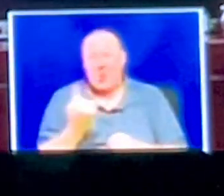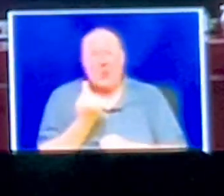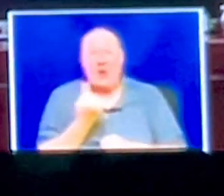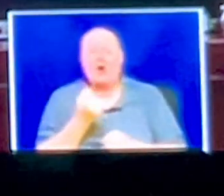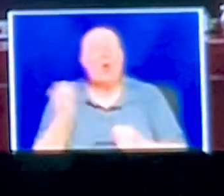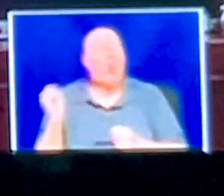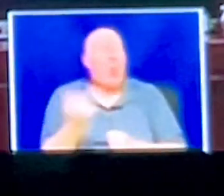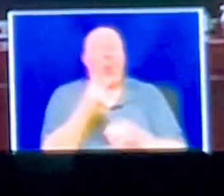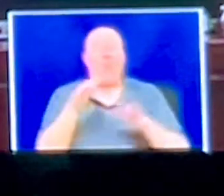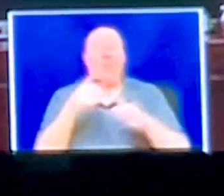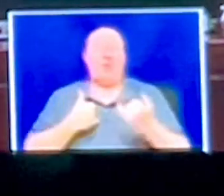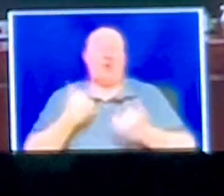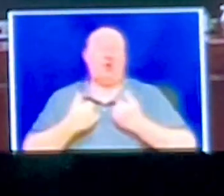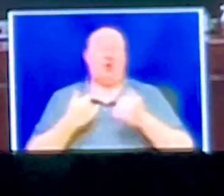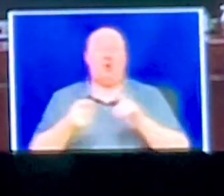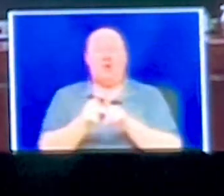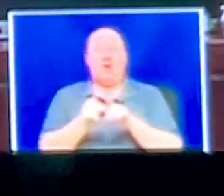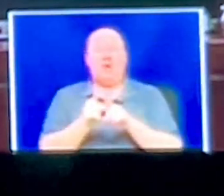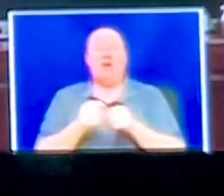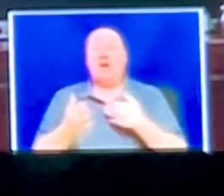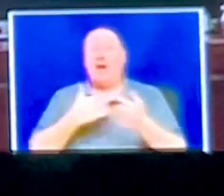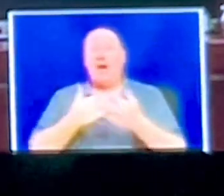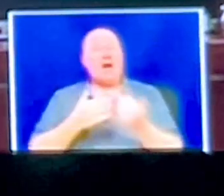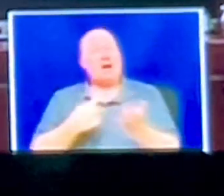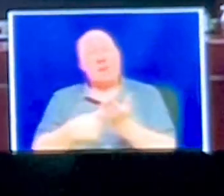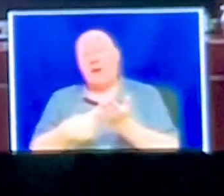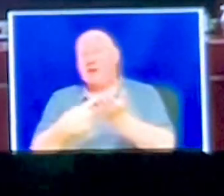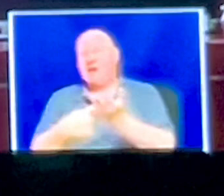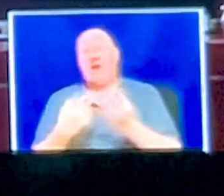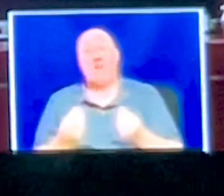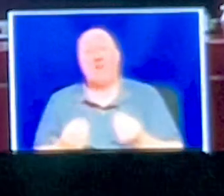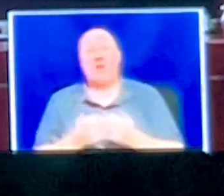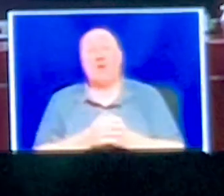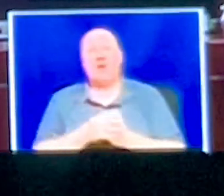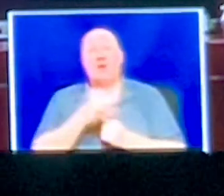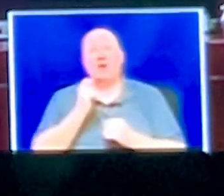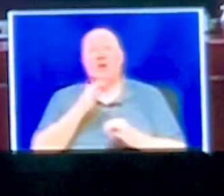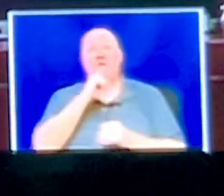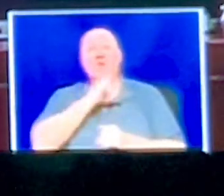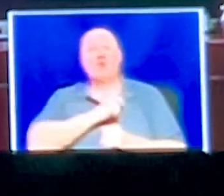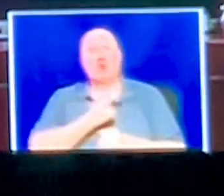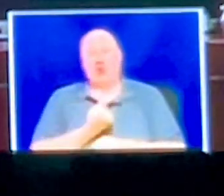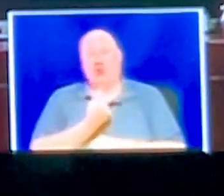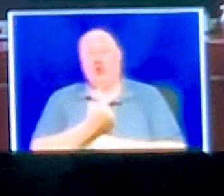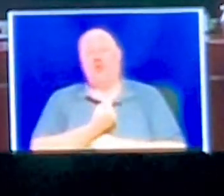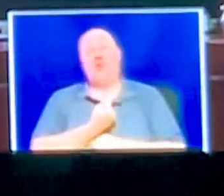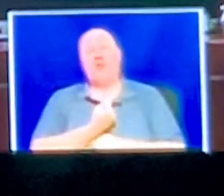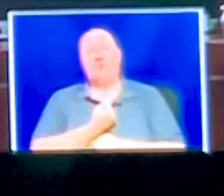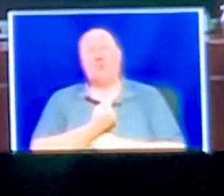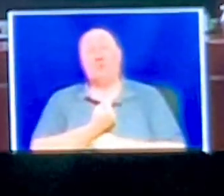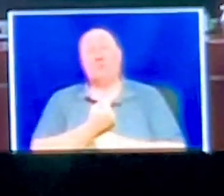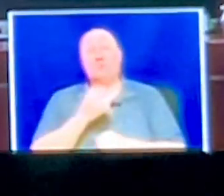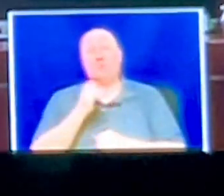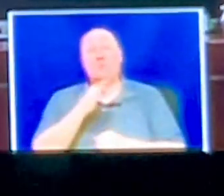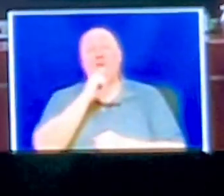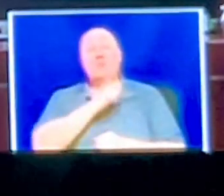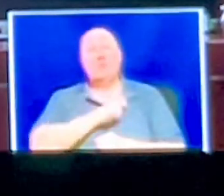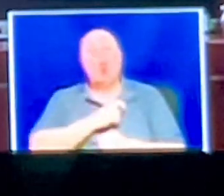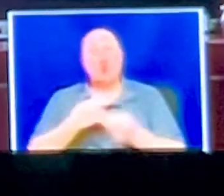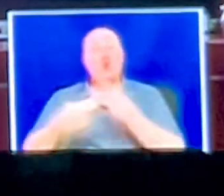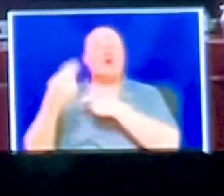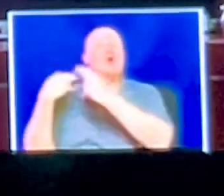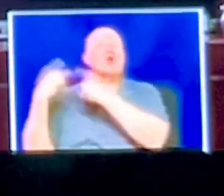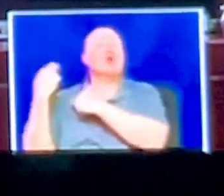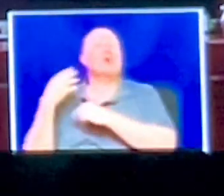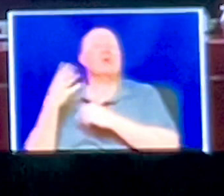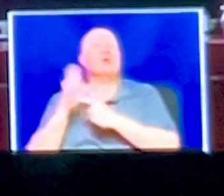everyone. And in any debate we have, if we are true to ourselves, if we are true to our history, if